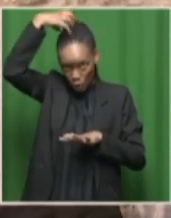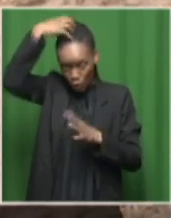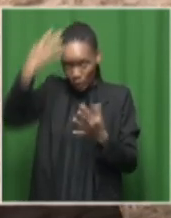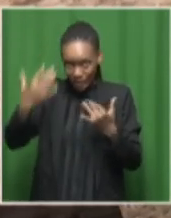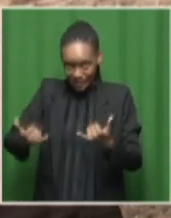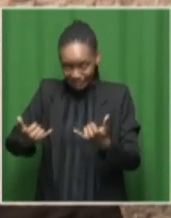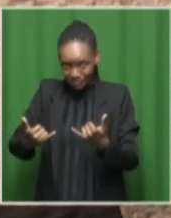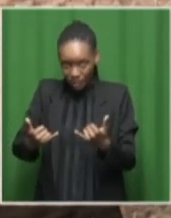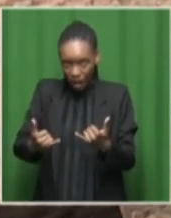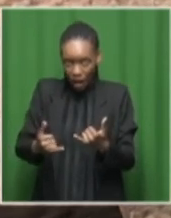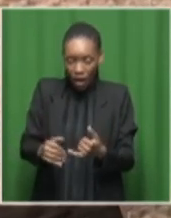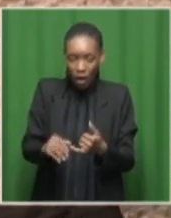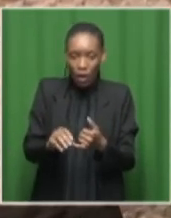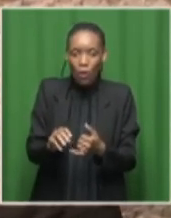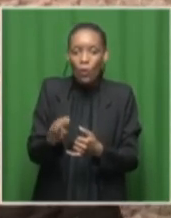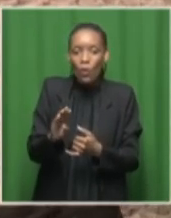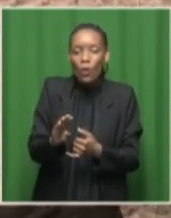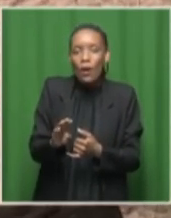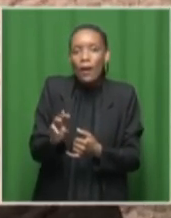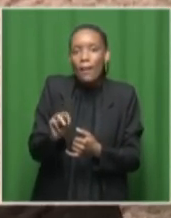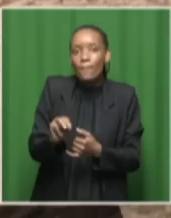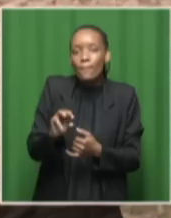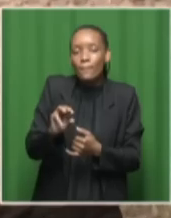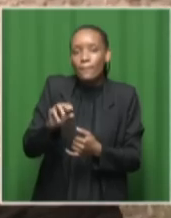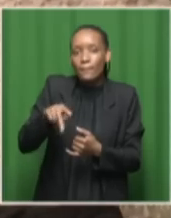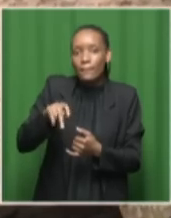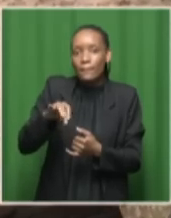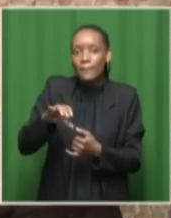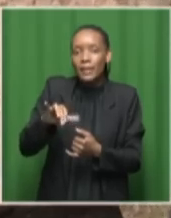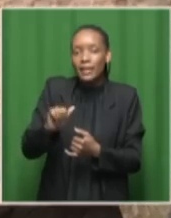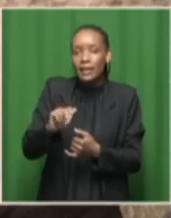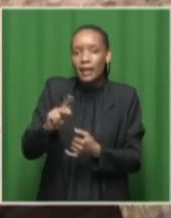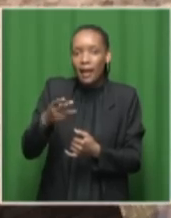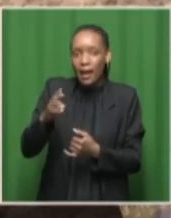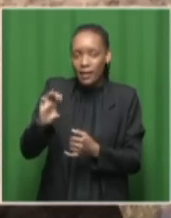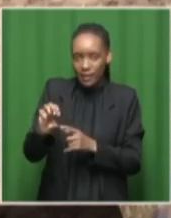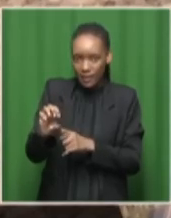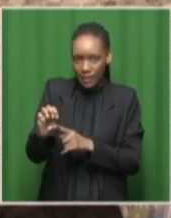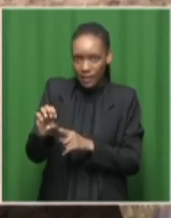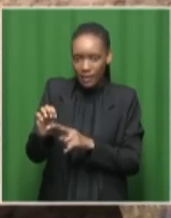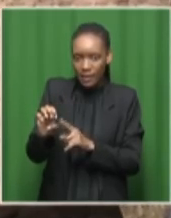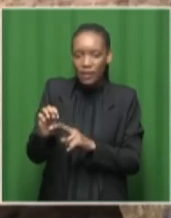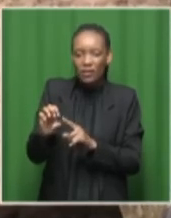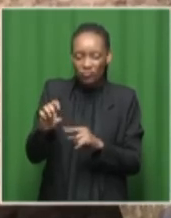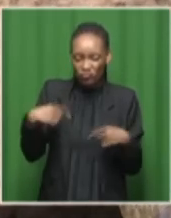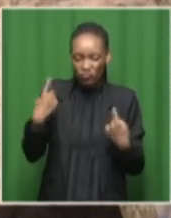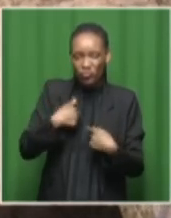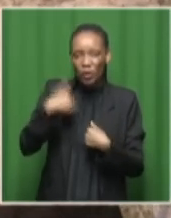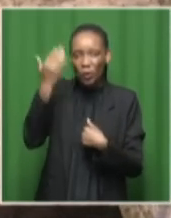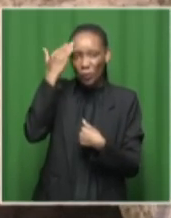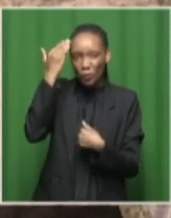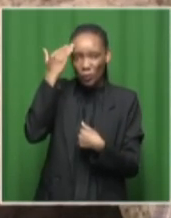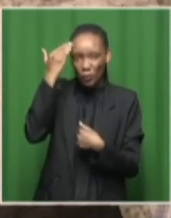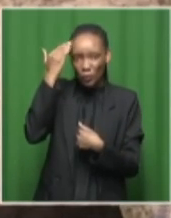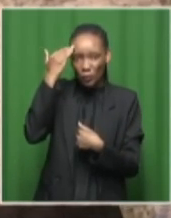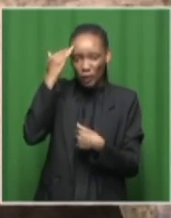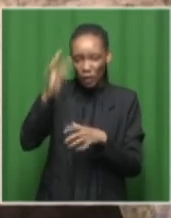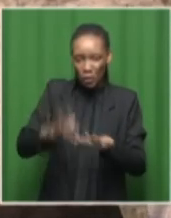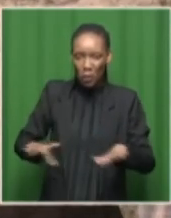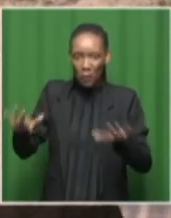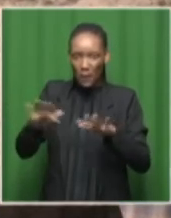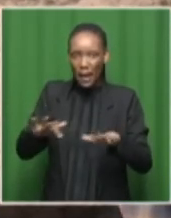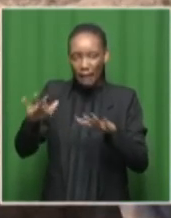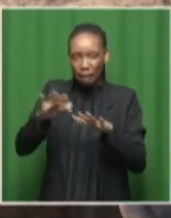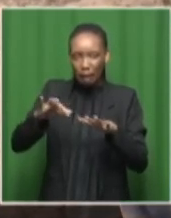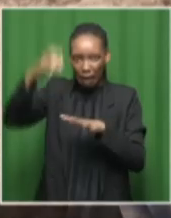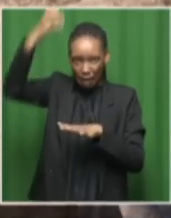Mpiyakhe Buthelezi, because we know that Mpiyakhe Buthelezi has been holding the forts for this area, who's